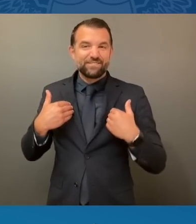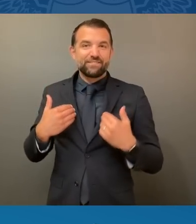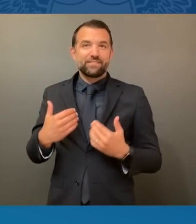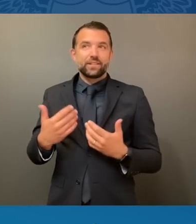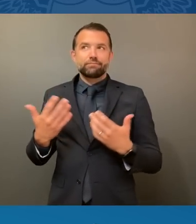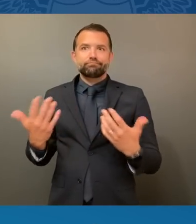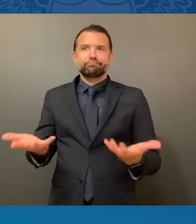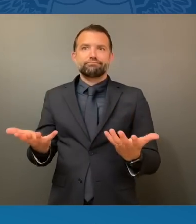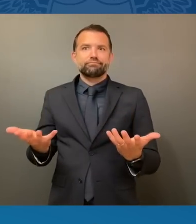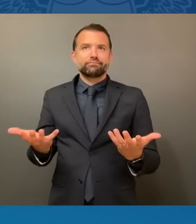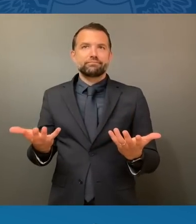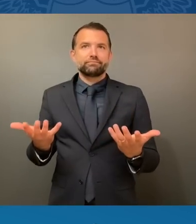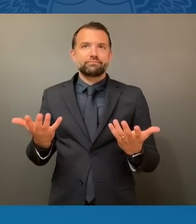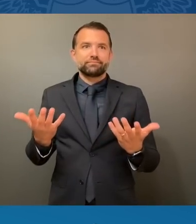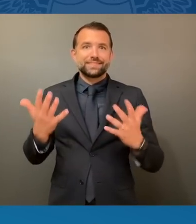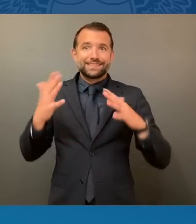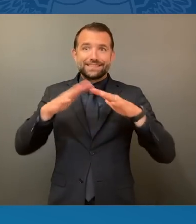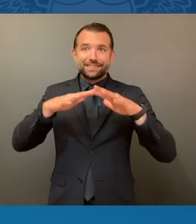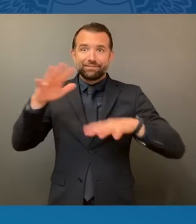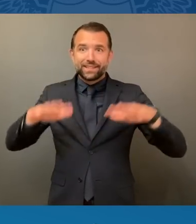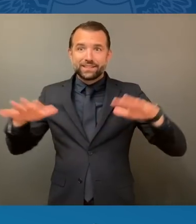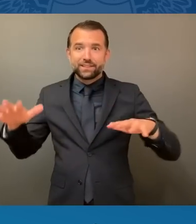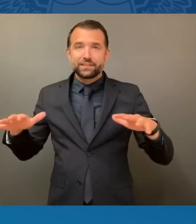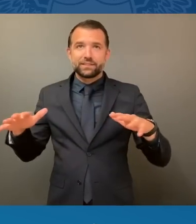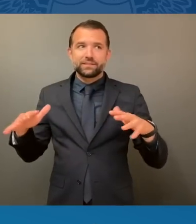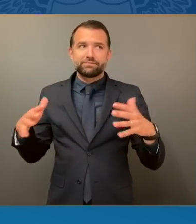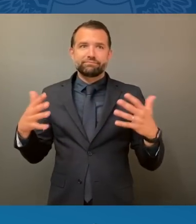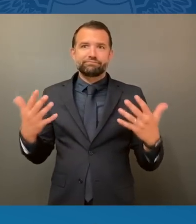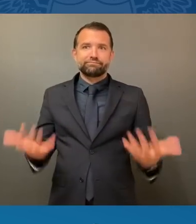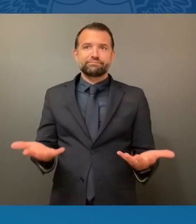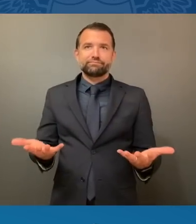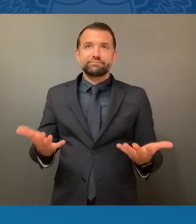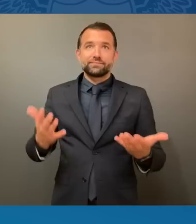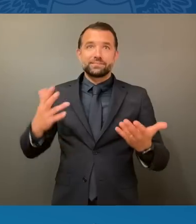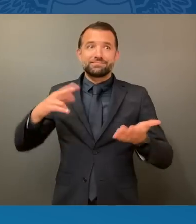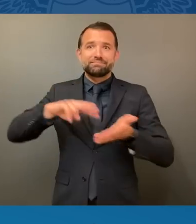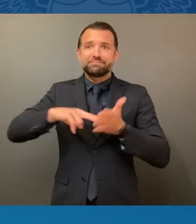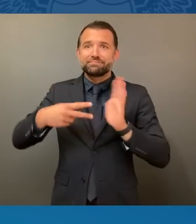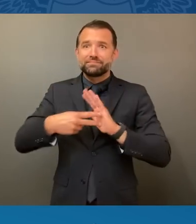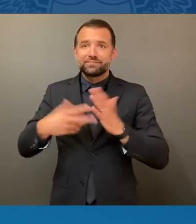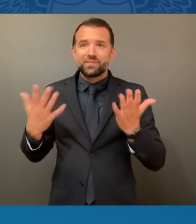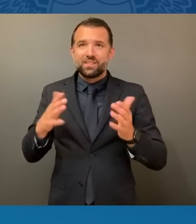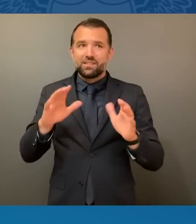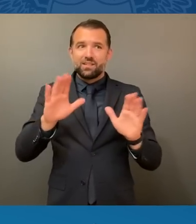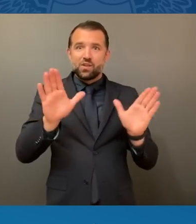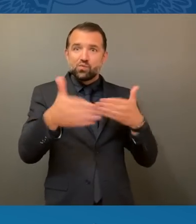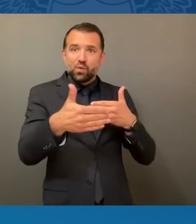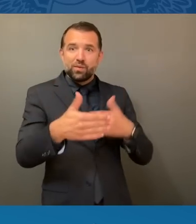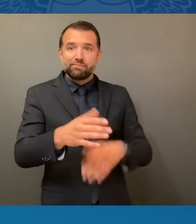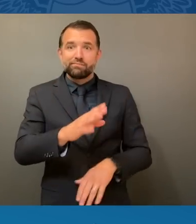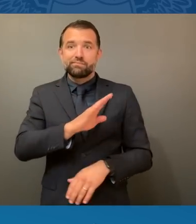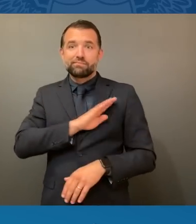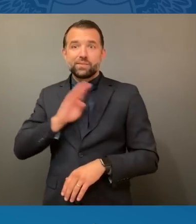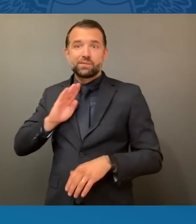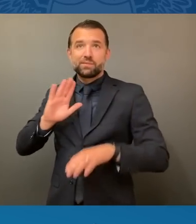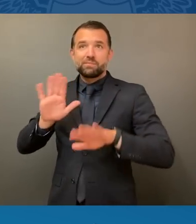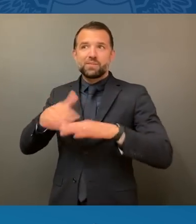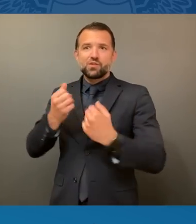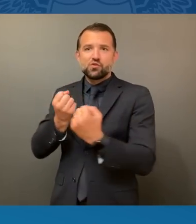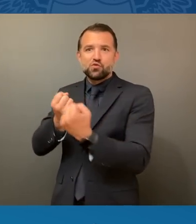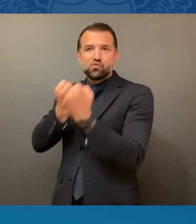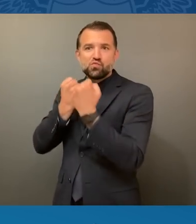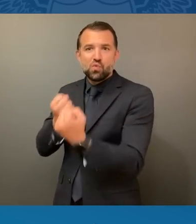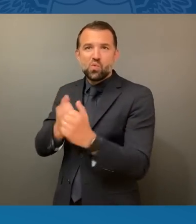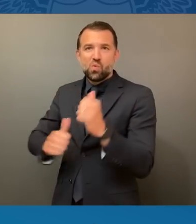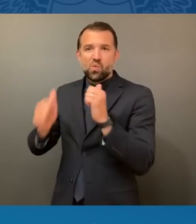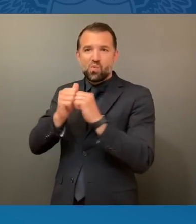that diversity brings to classrooms, to boardrooms. That's right. So I did,